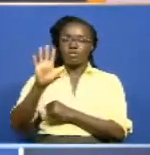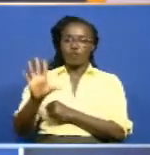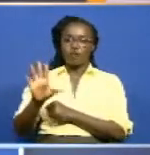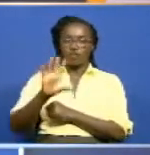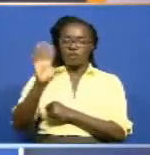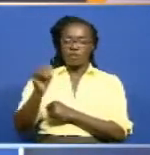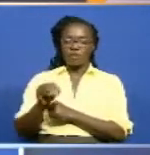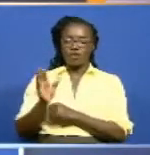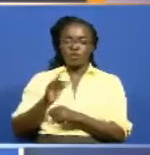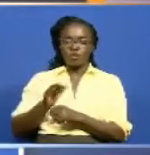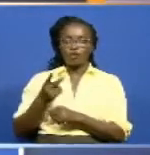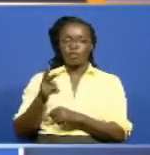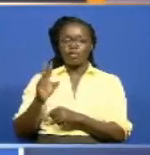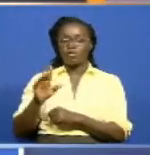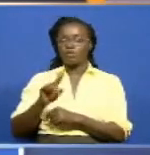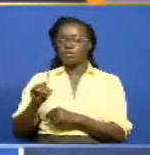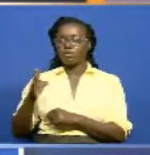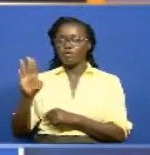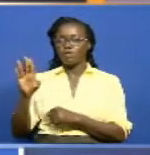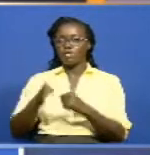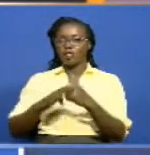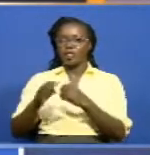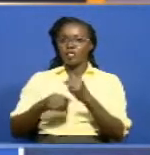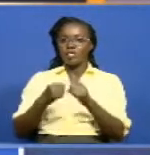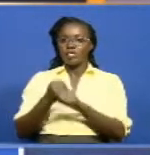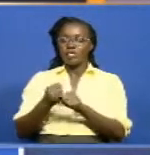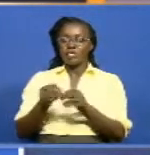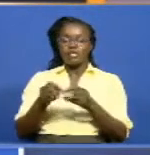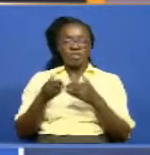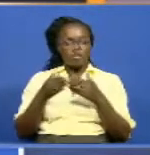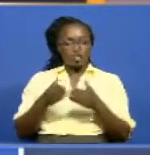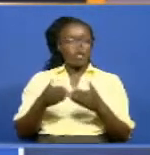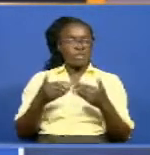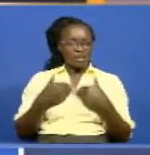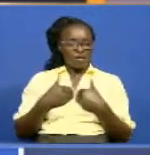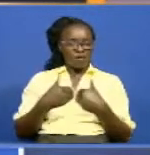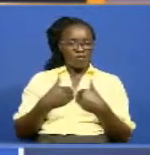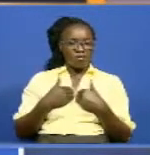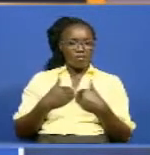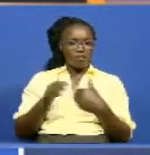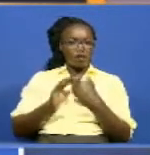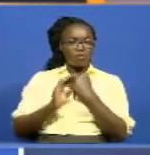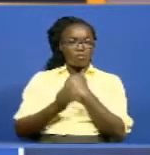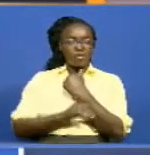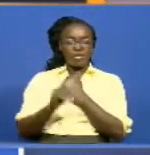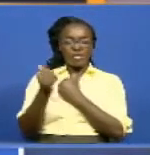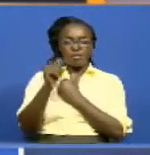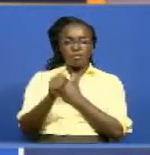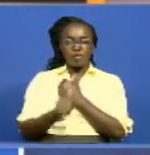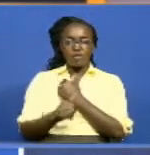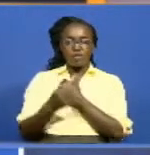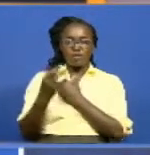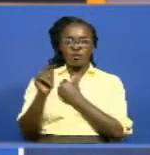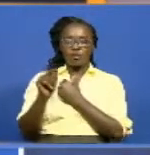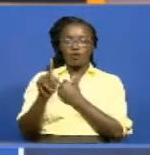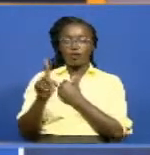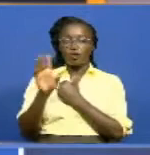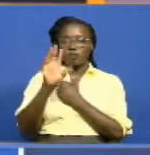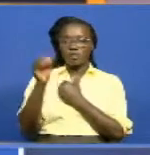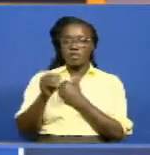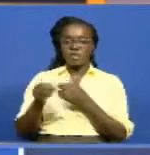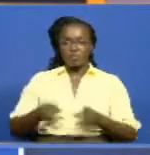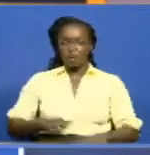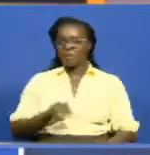aged 25 to 49 years who have had sexual intercourse have never been pregnant, and 3.1% have never